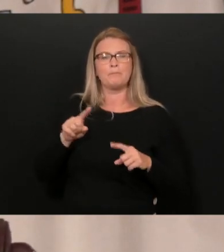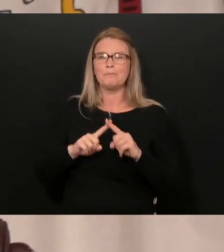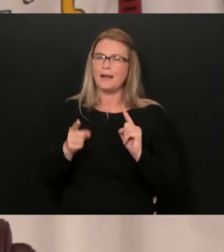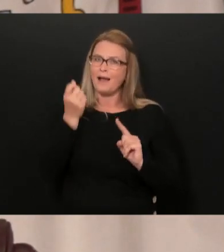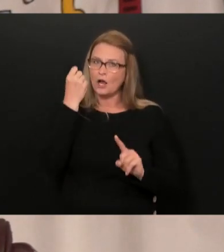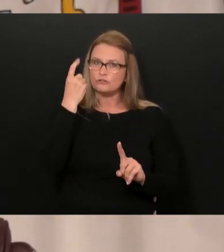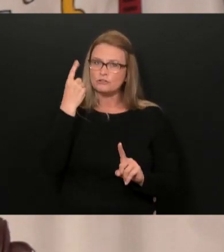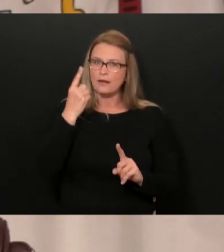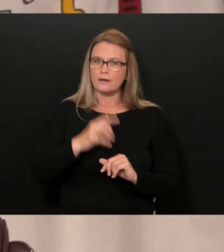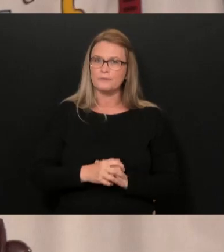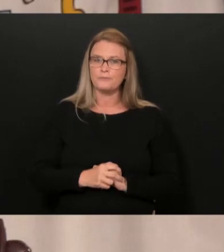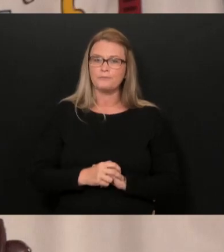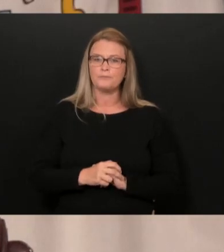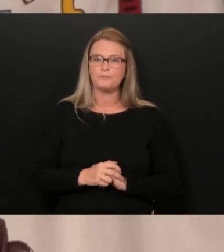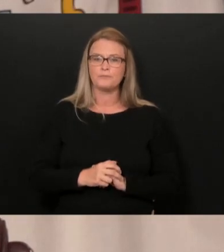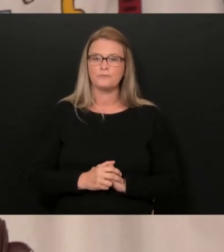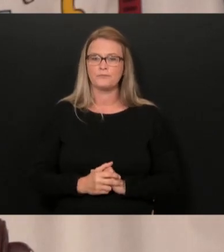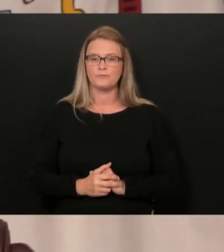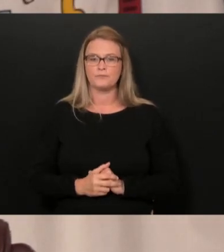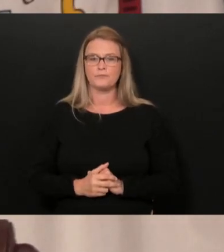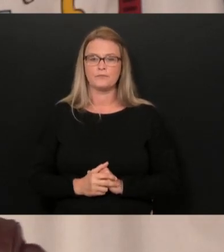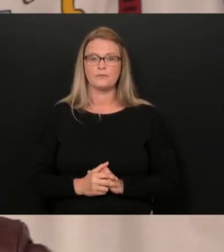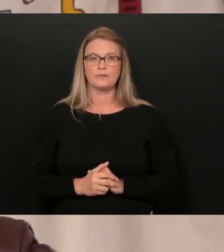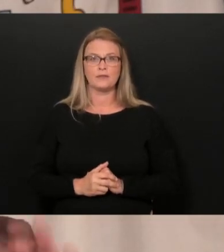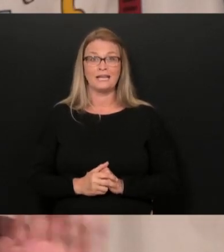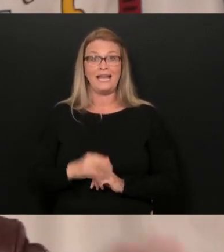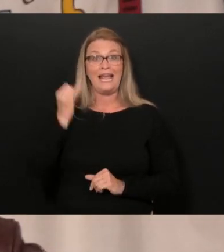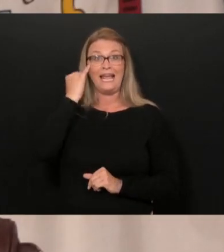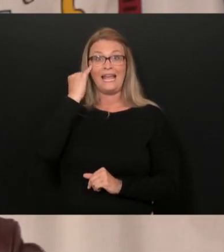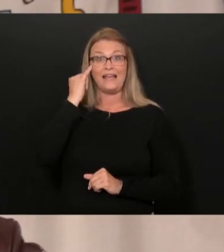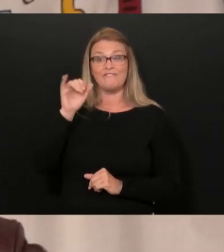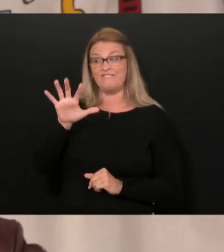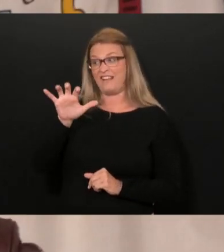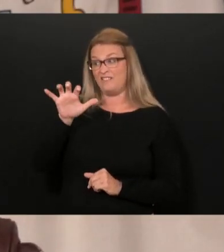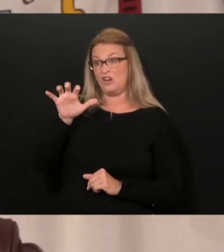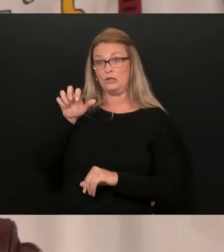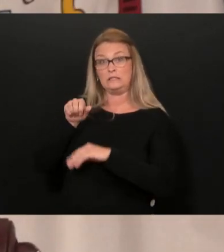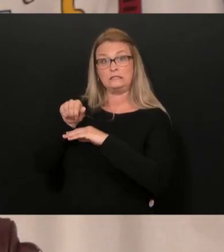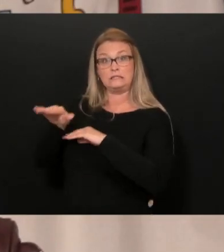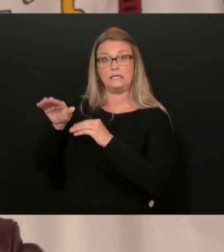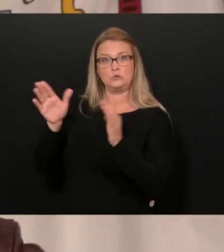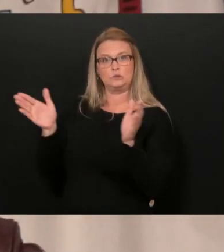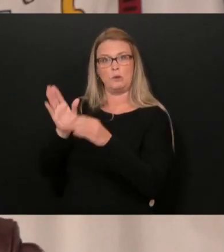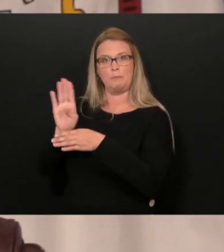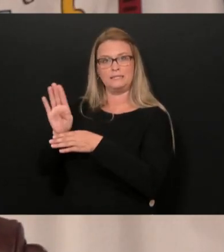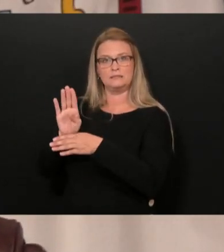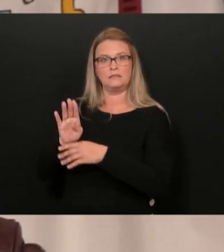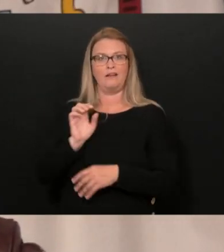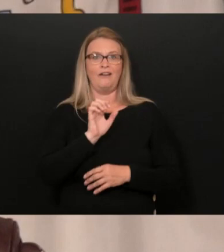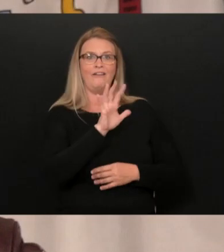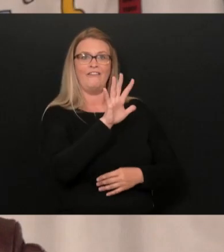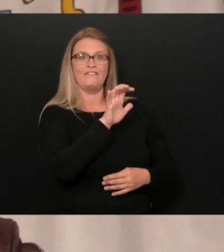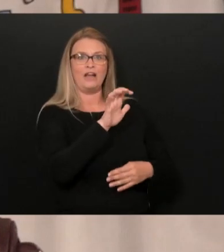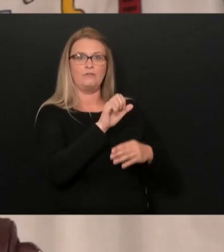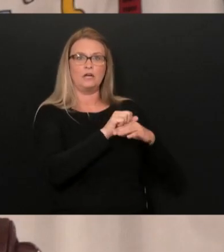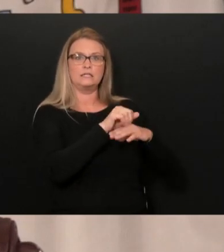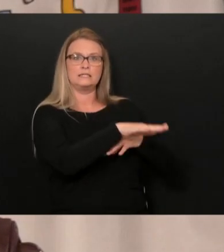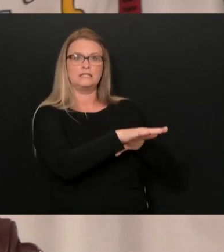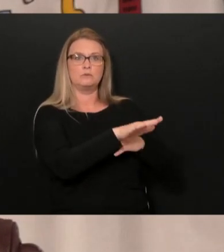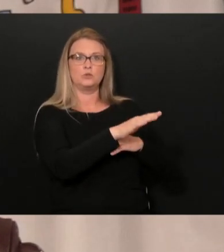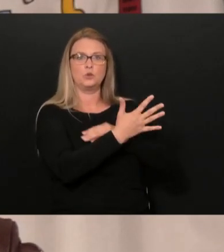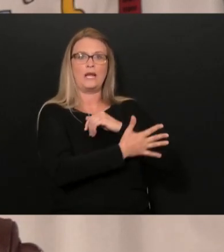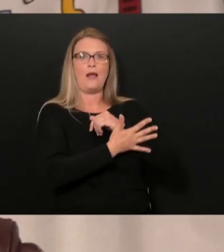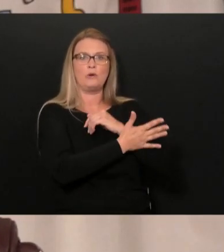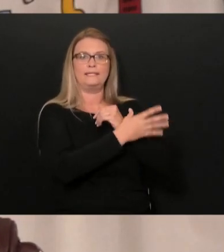just a second. If 500 went to the small businesses and 500 went to the counties and the